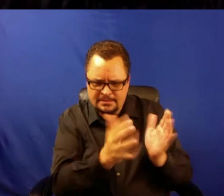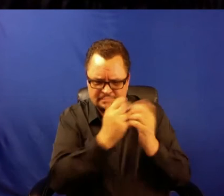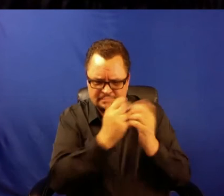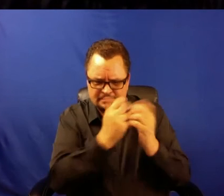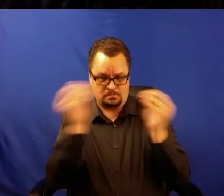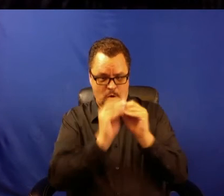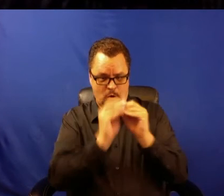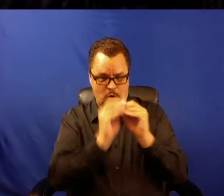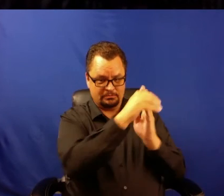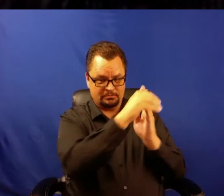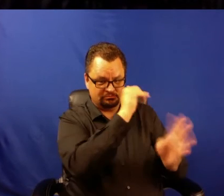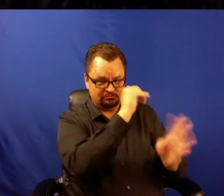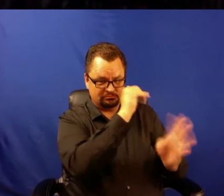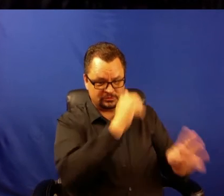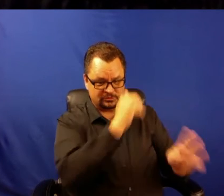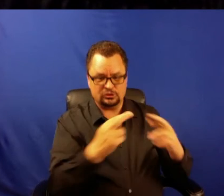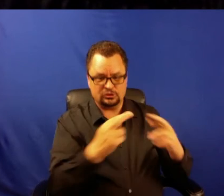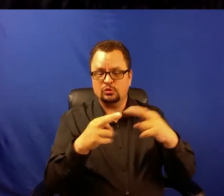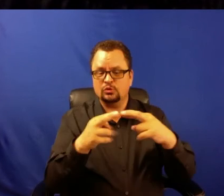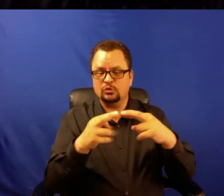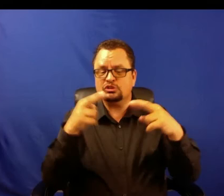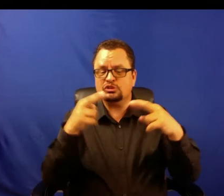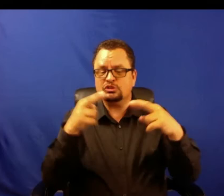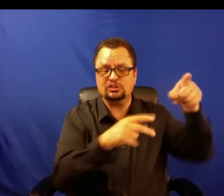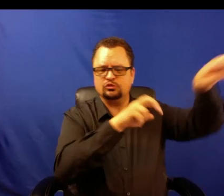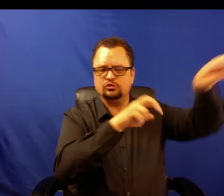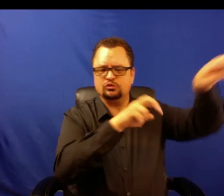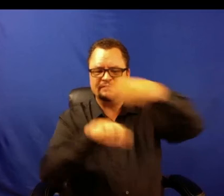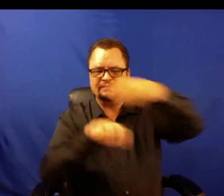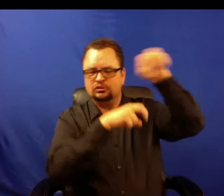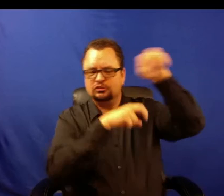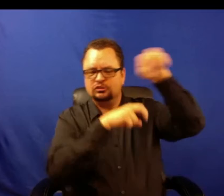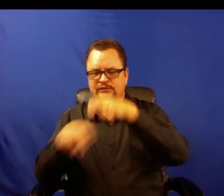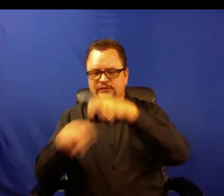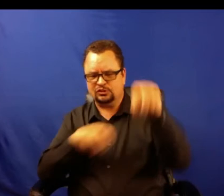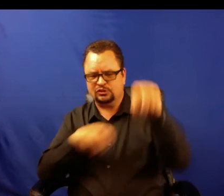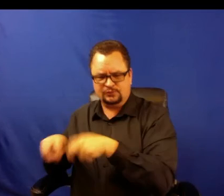you're absolutely right. Your report, school's report,